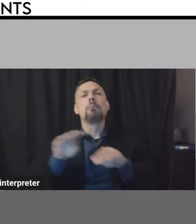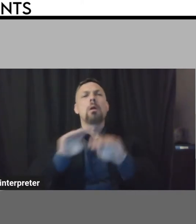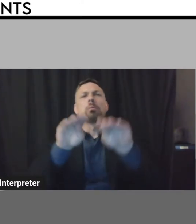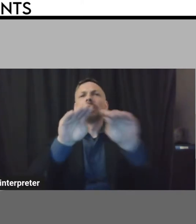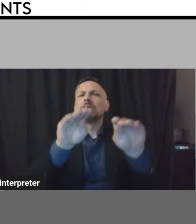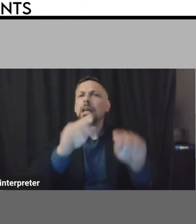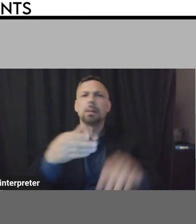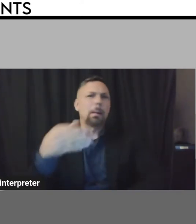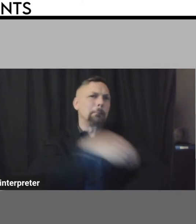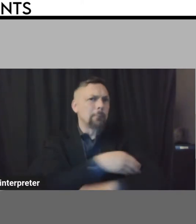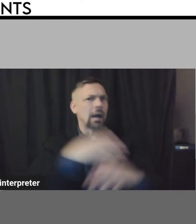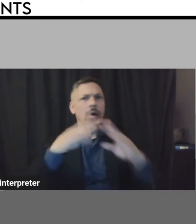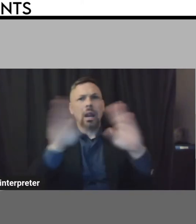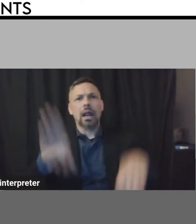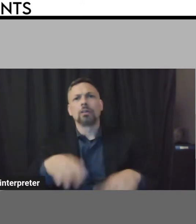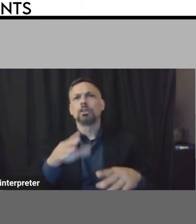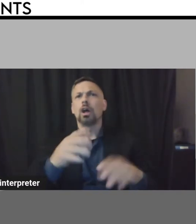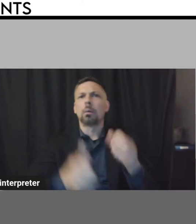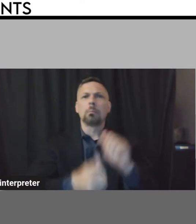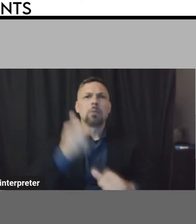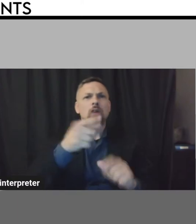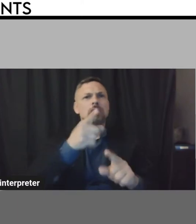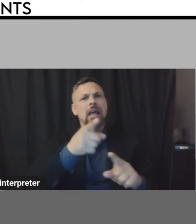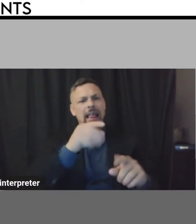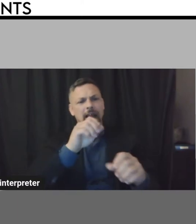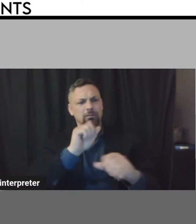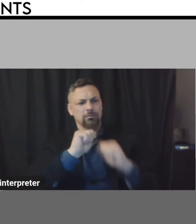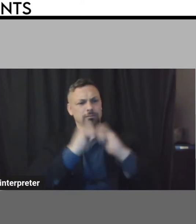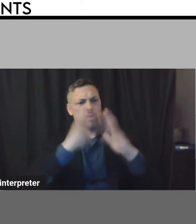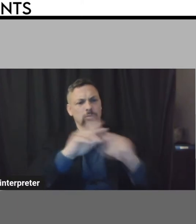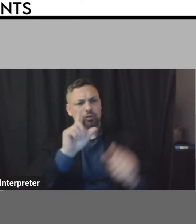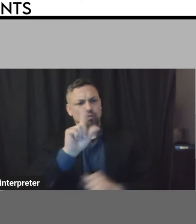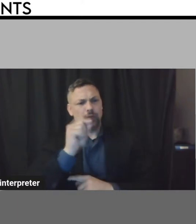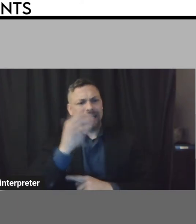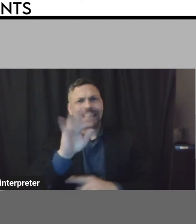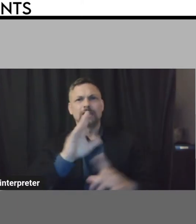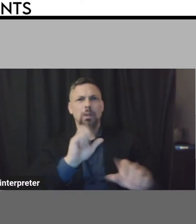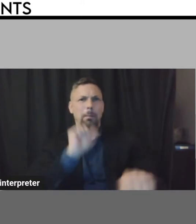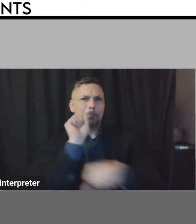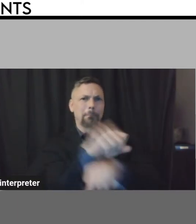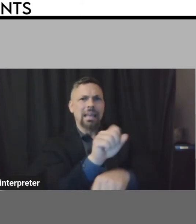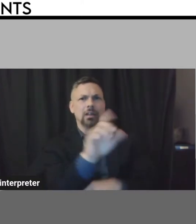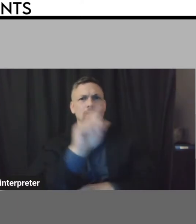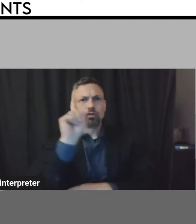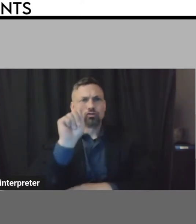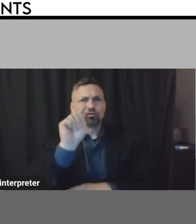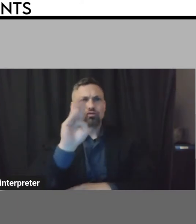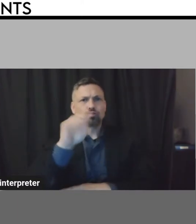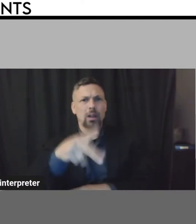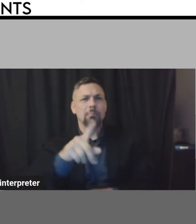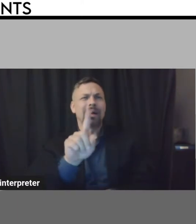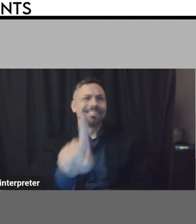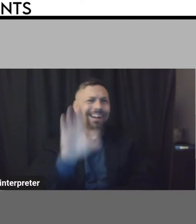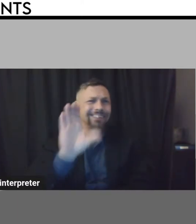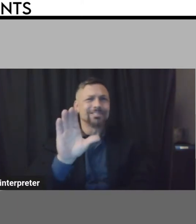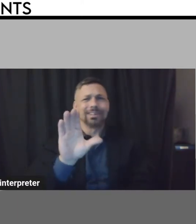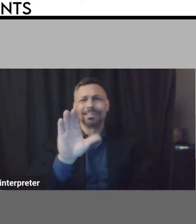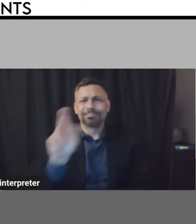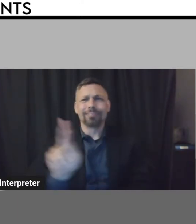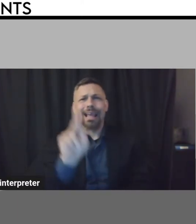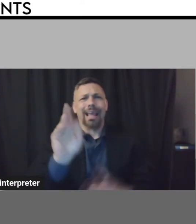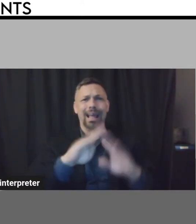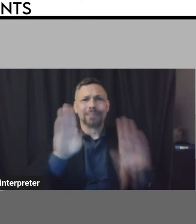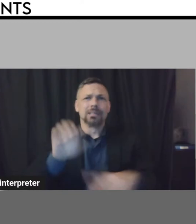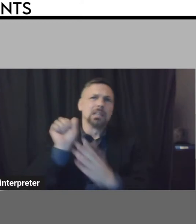that was formed in 2019 to defeat Trump and has since knocked on hundreds of thousands of doors to elect progressive champions and block the